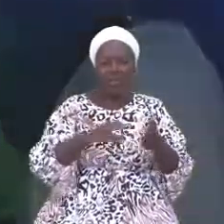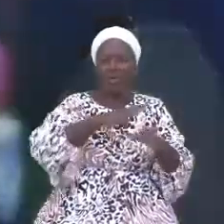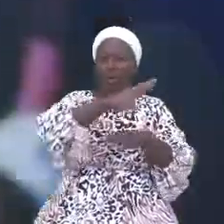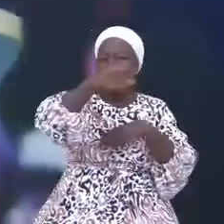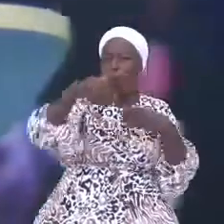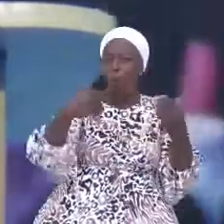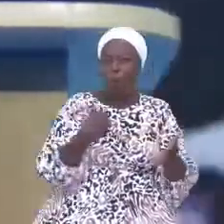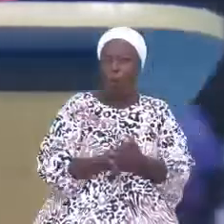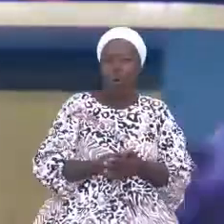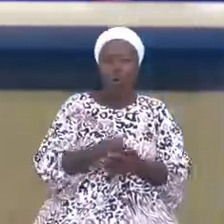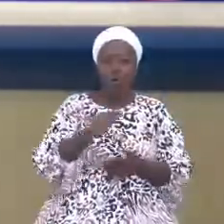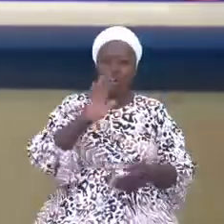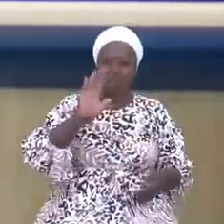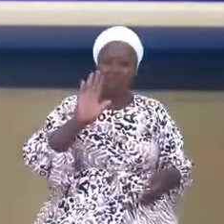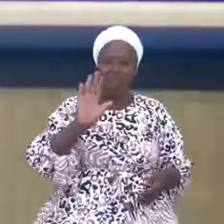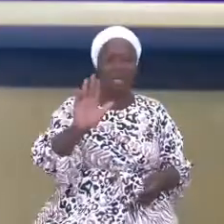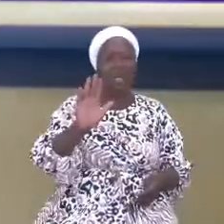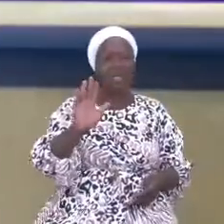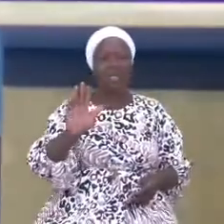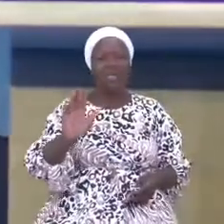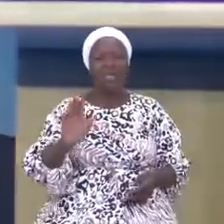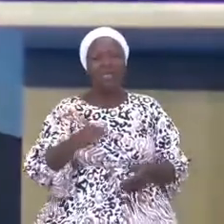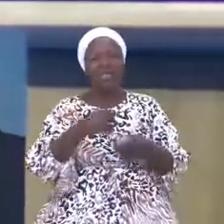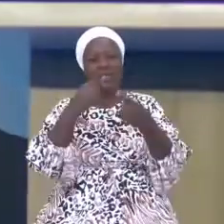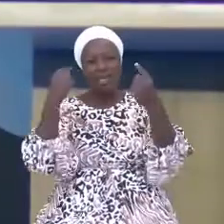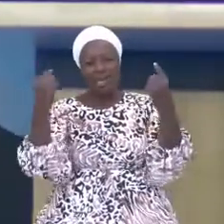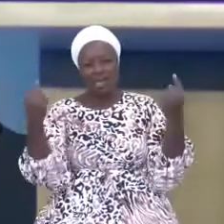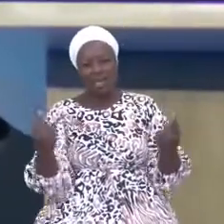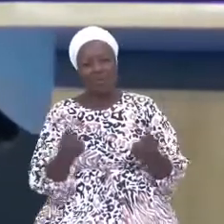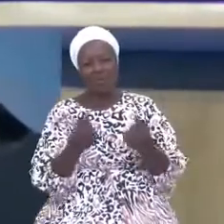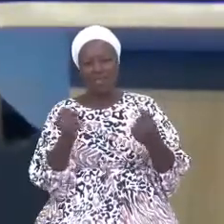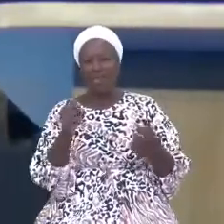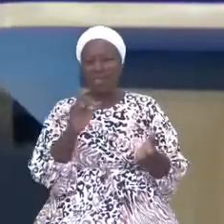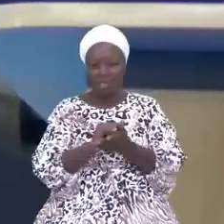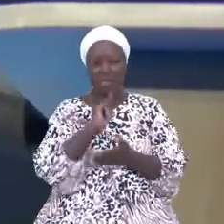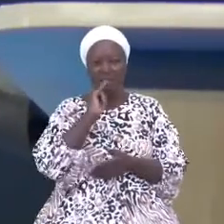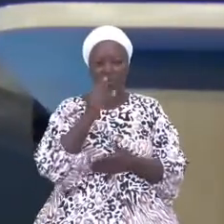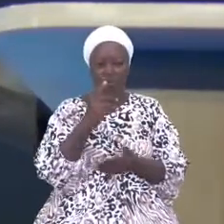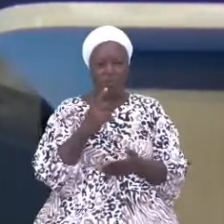all thine iniquities. That's what you have